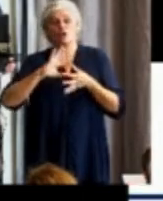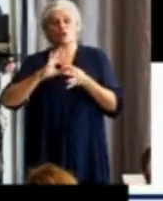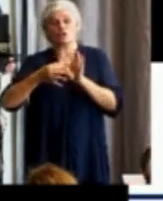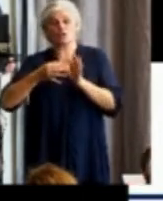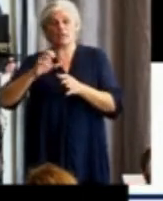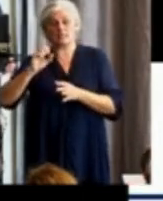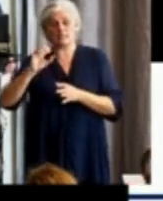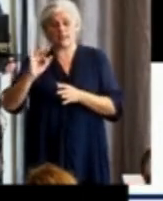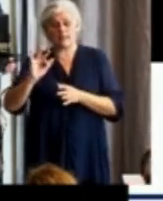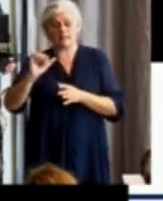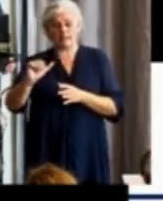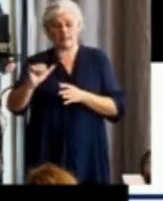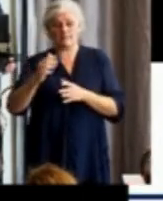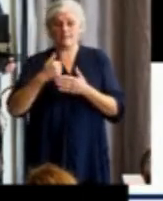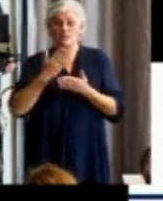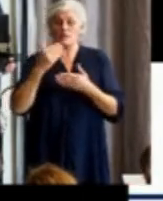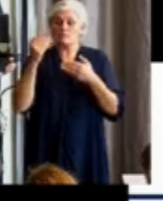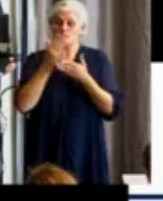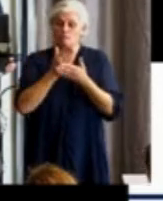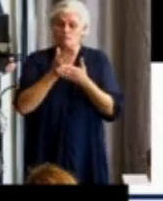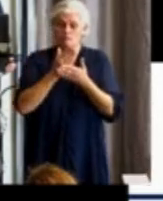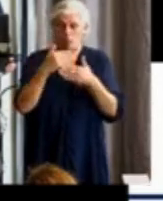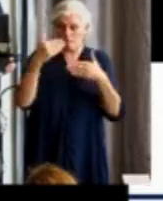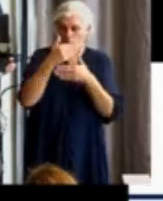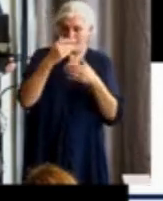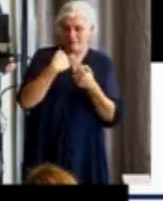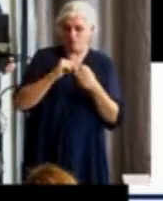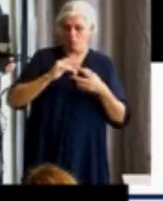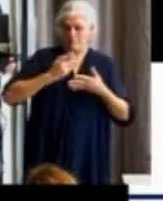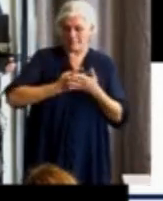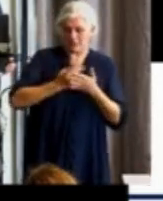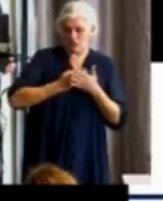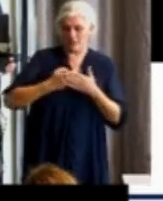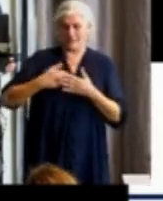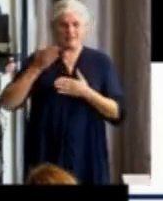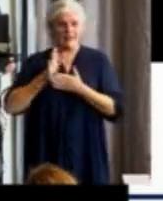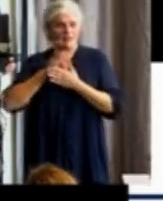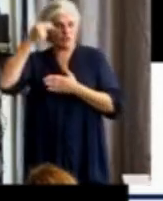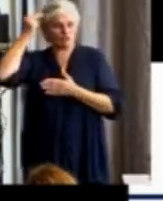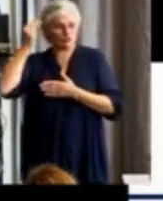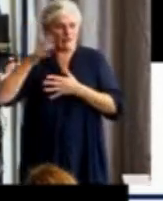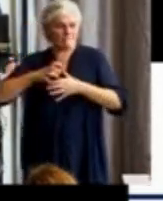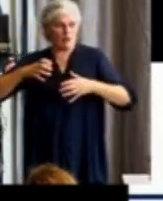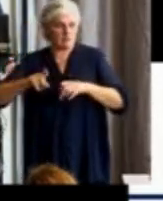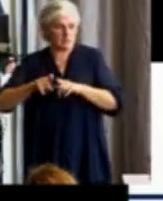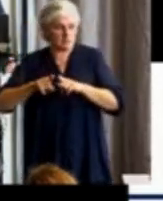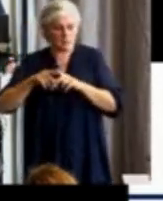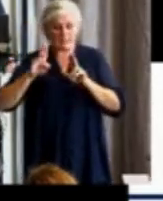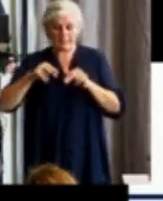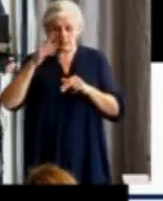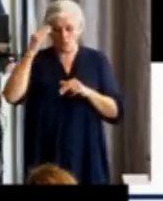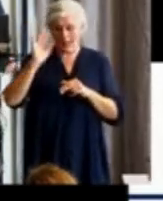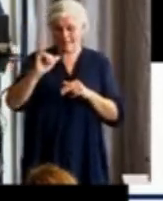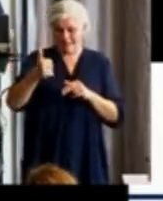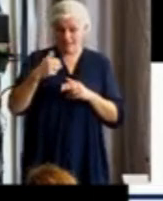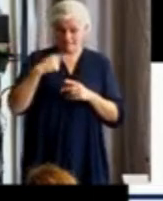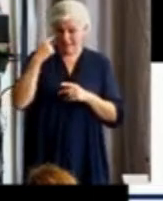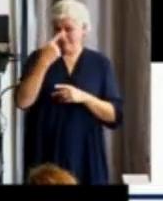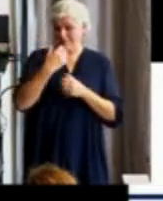provide some protection against seizures and maybe anti-neuroinflammatory as well. So we know that short-chain fatty acids have evidence